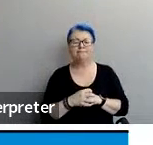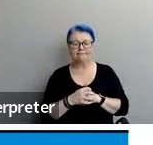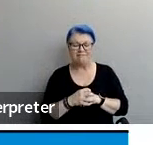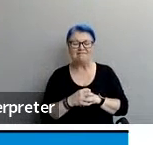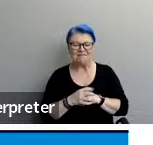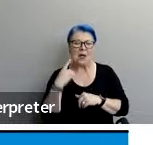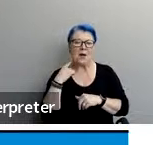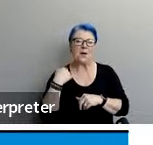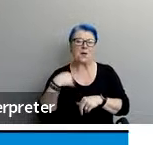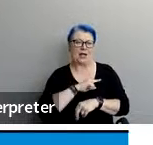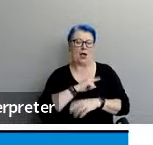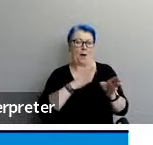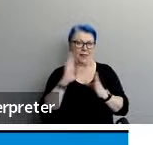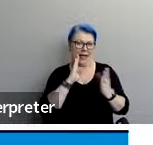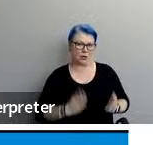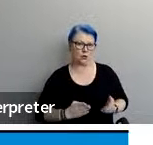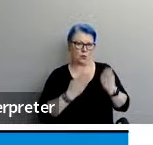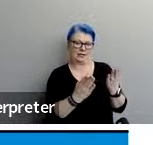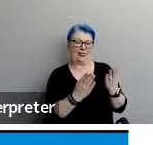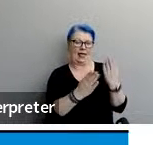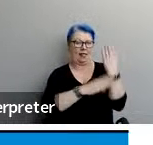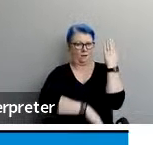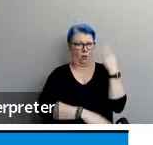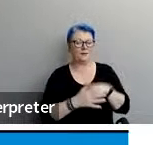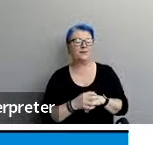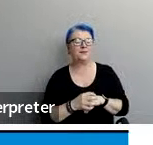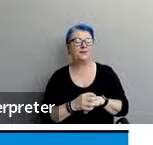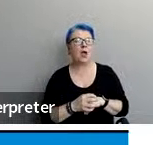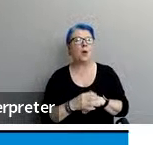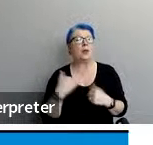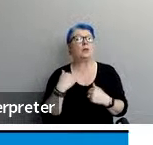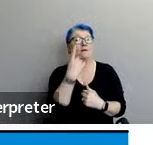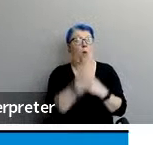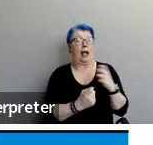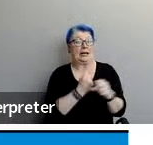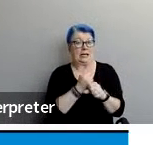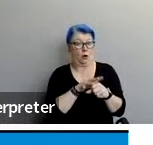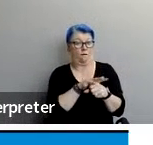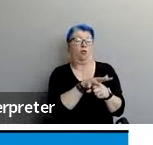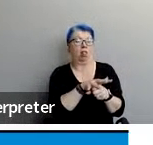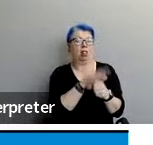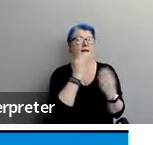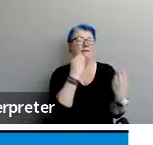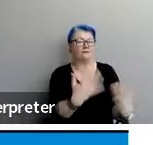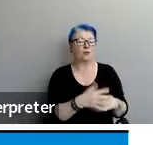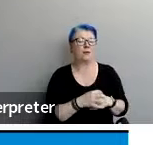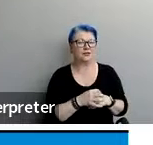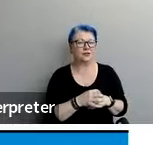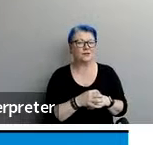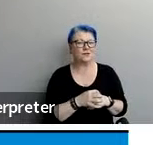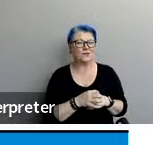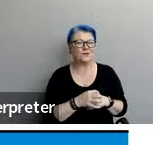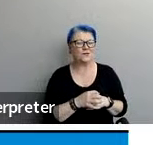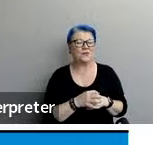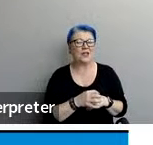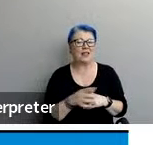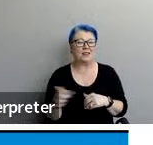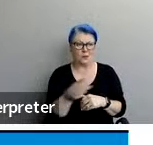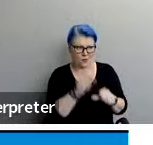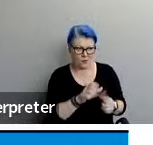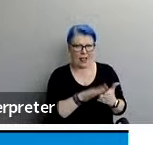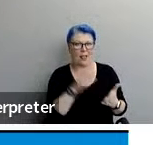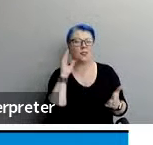will have a year's worth of data in our dashboard, and so that should be helpful for the visualization, for you guys to learn a little bit more about